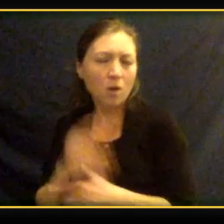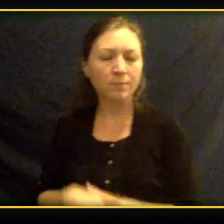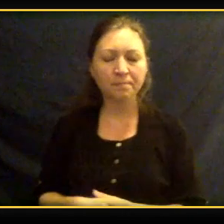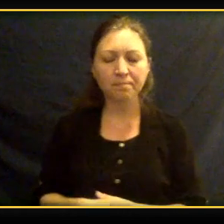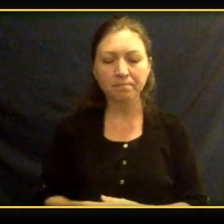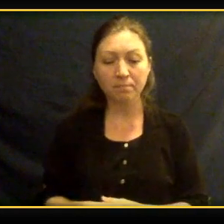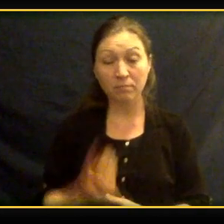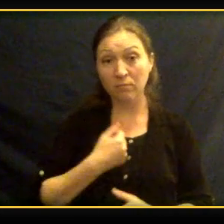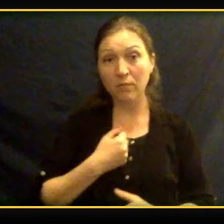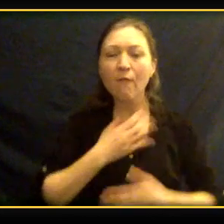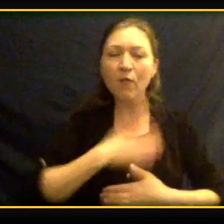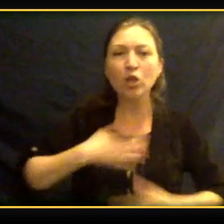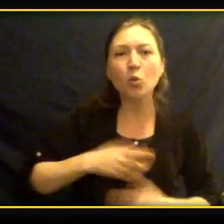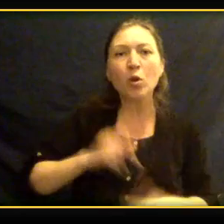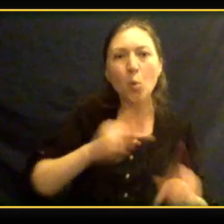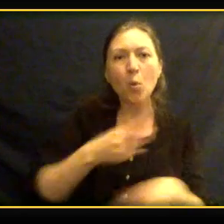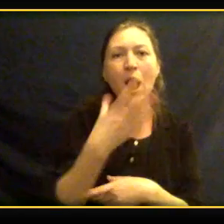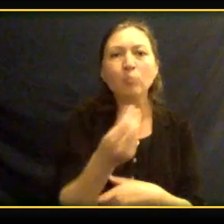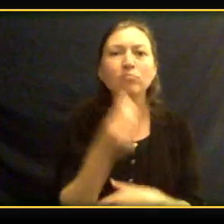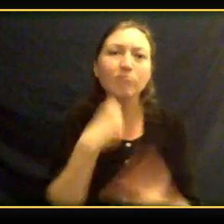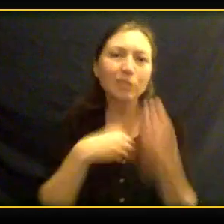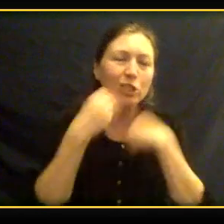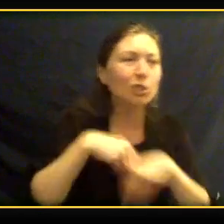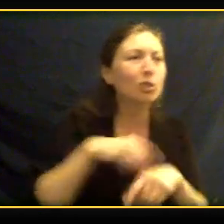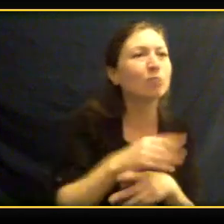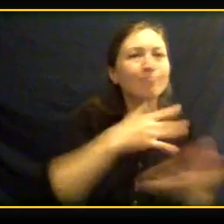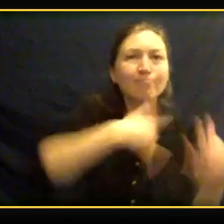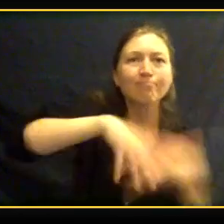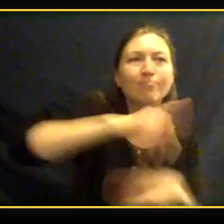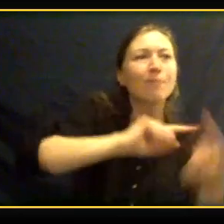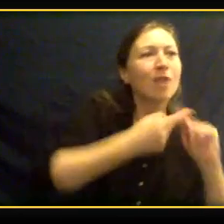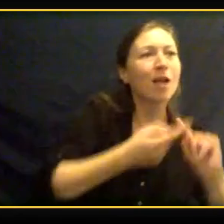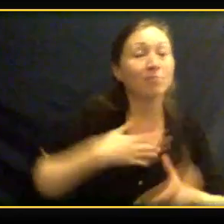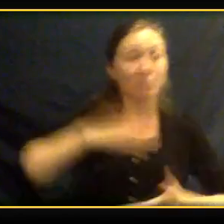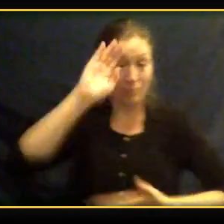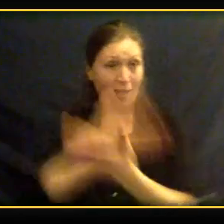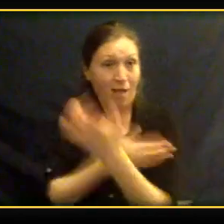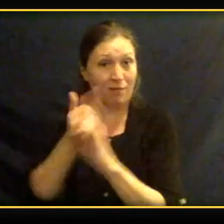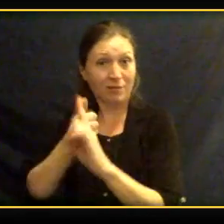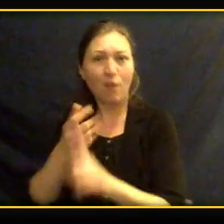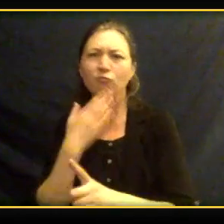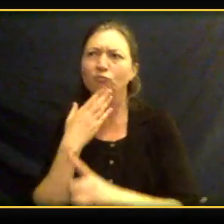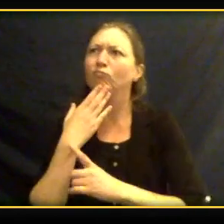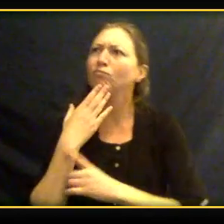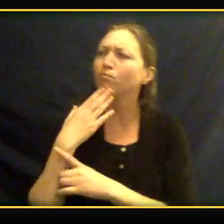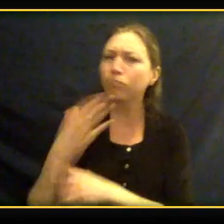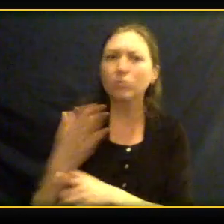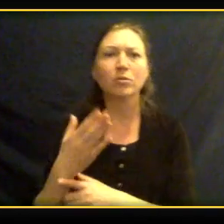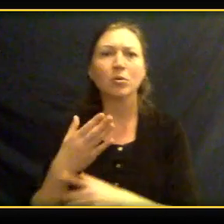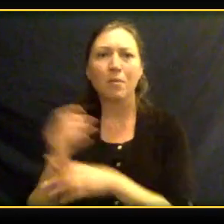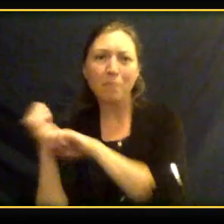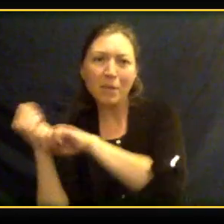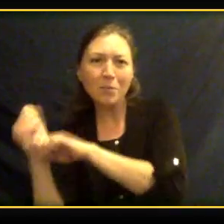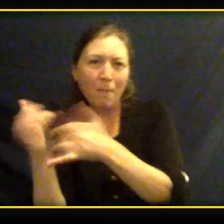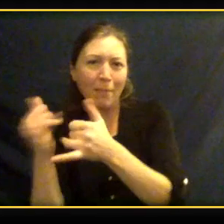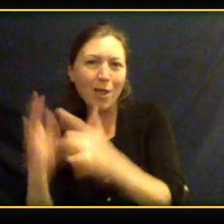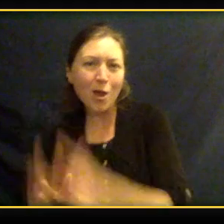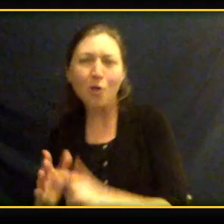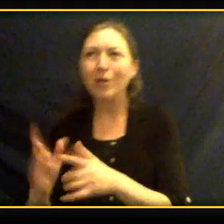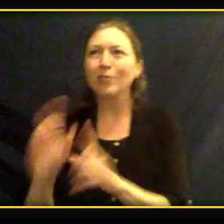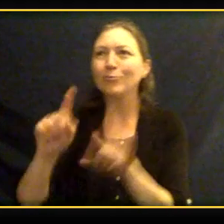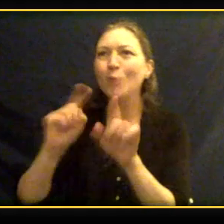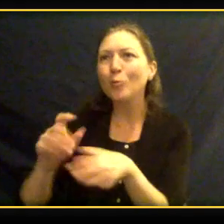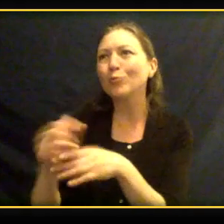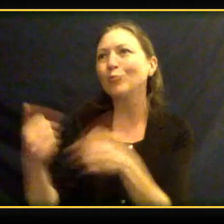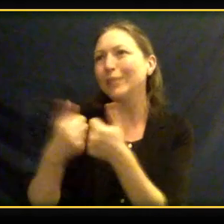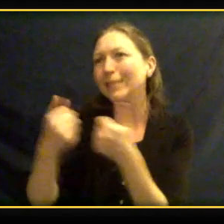so my son is a really good baseball player, and he has his practices and his games, and it's fun taking him to those and watching him compete. It's just really a joy